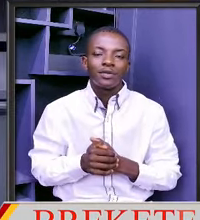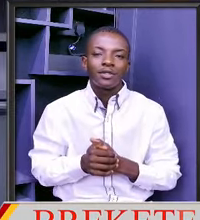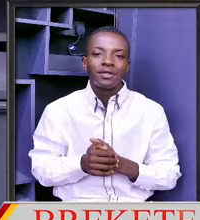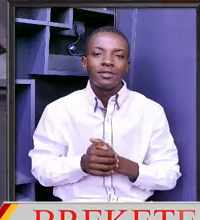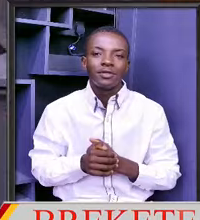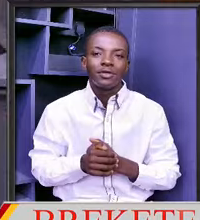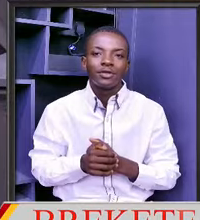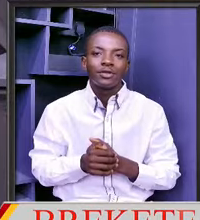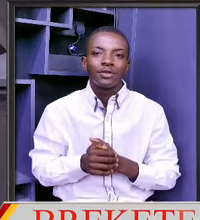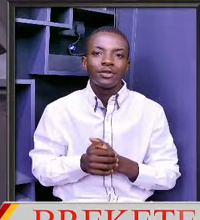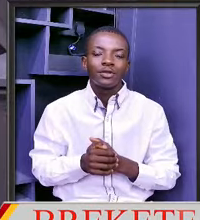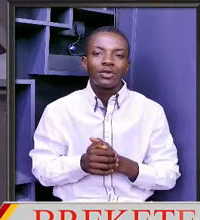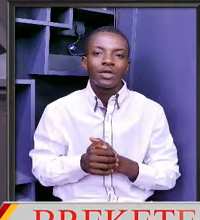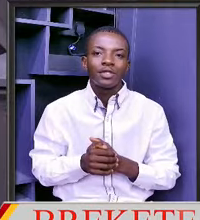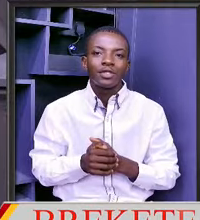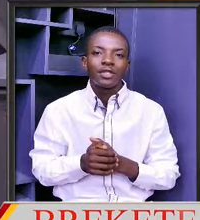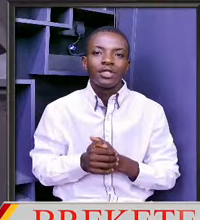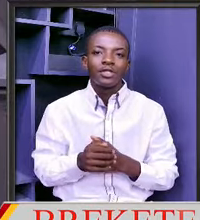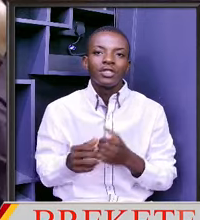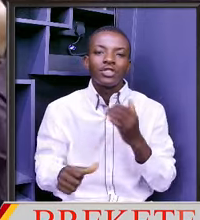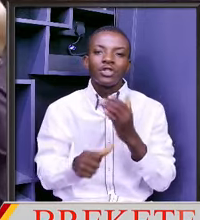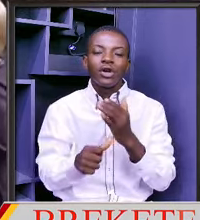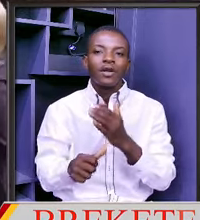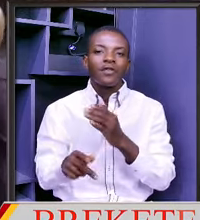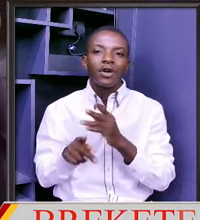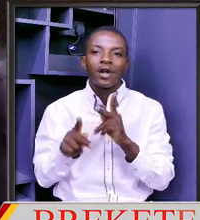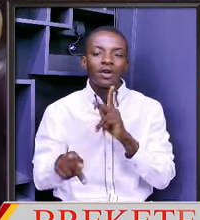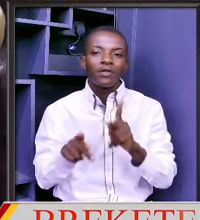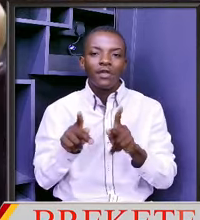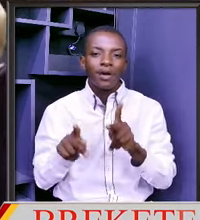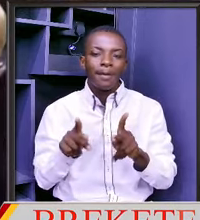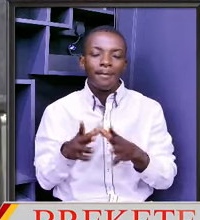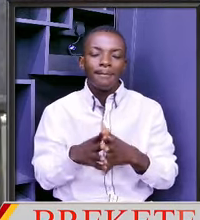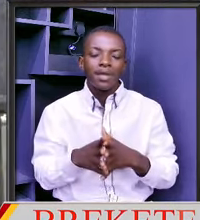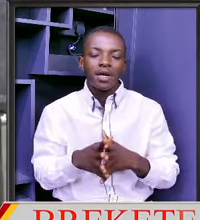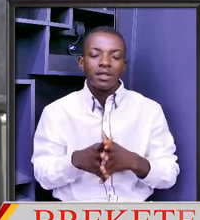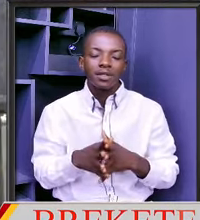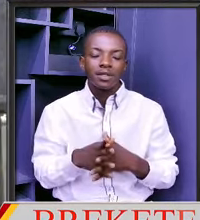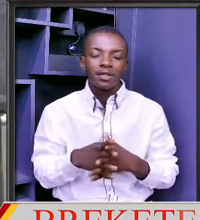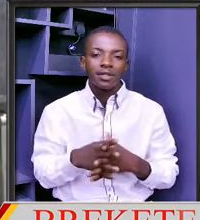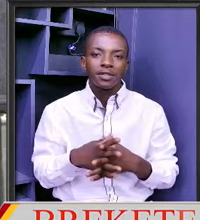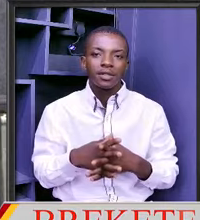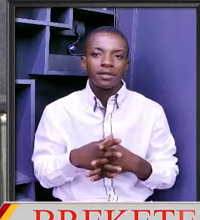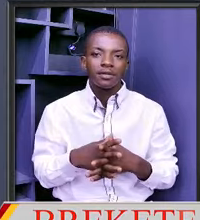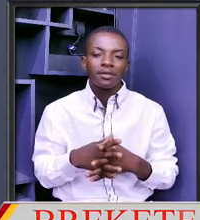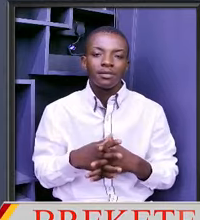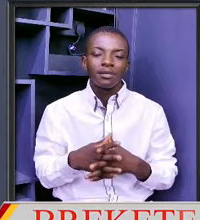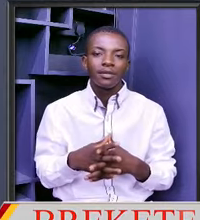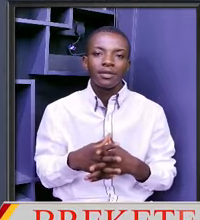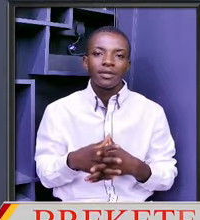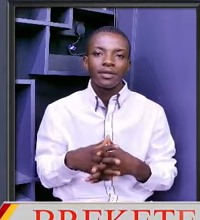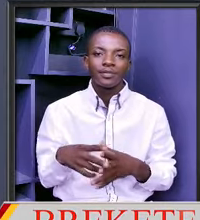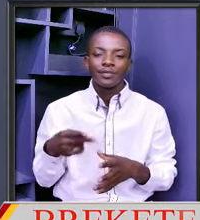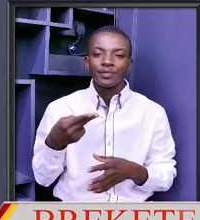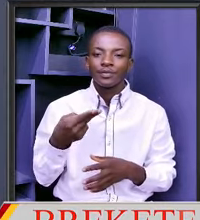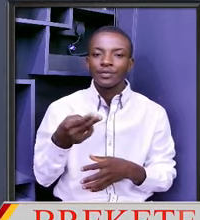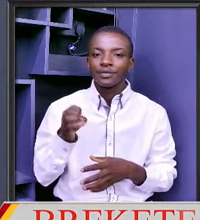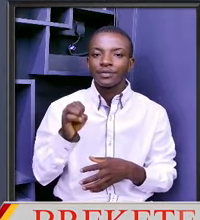Ozi Chim Chim, Osu 1, Senior Advocate of the Masses.